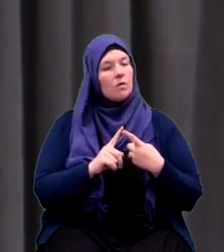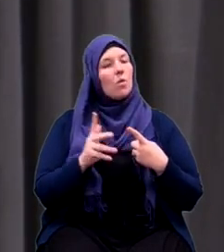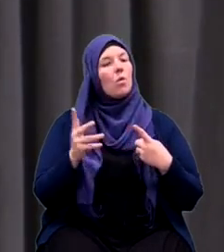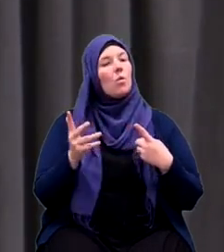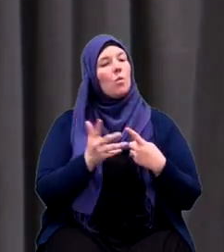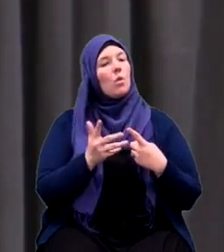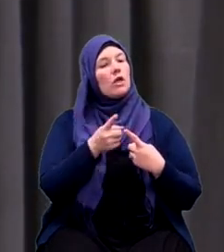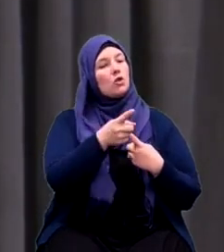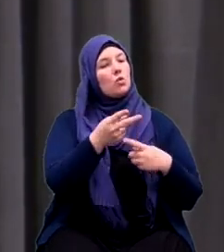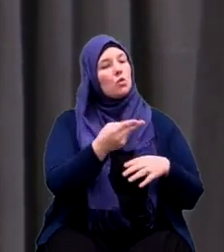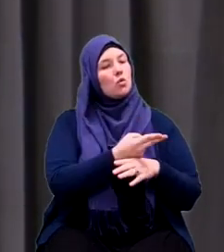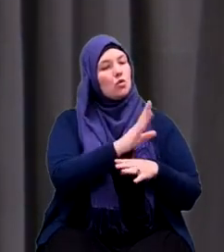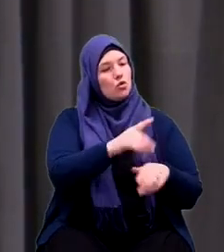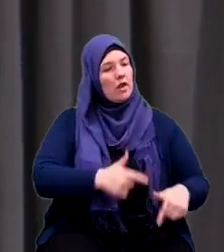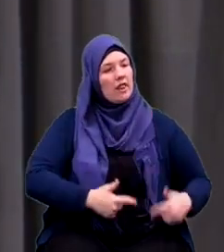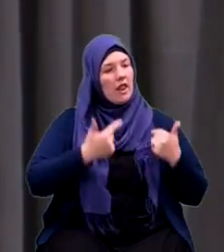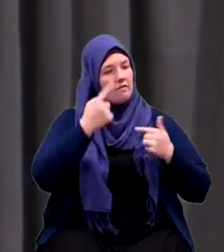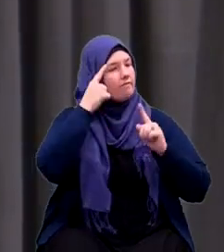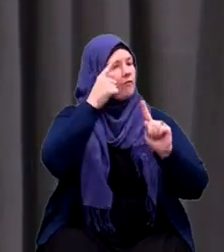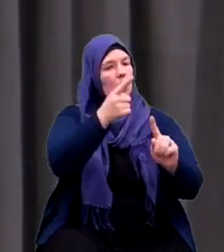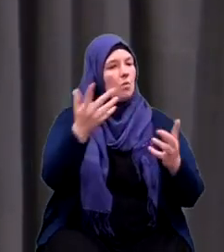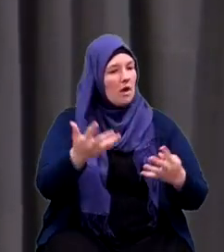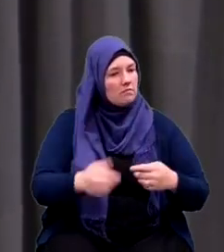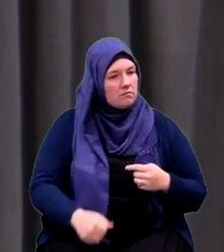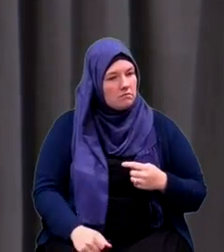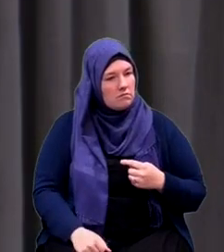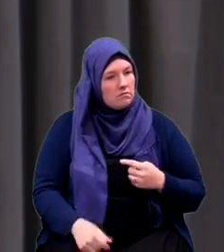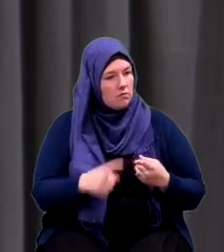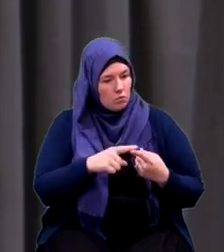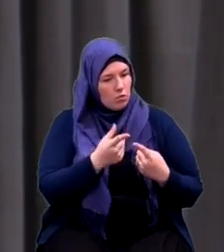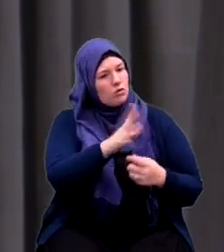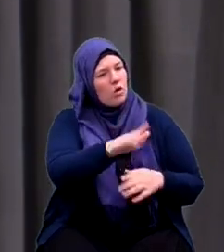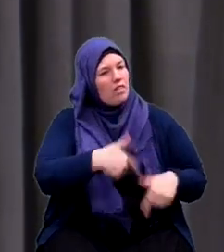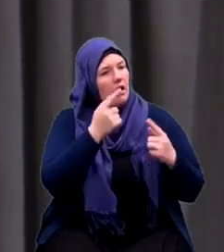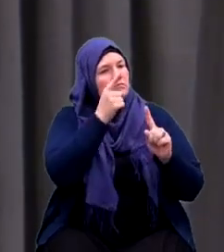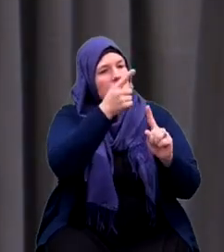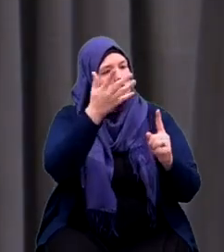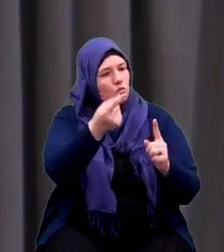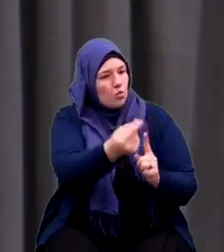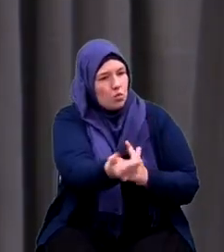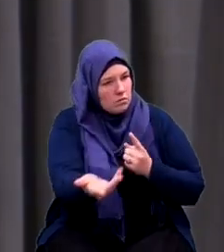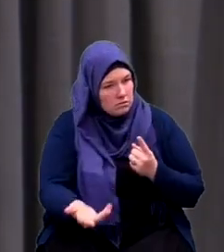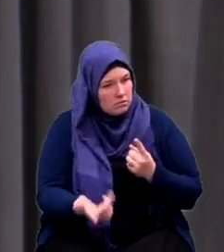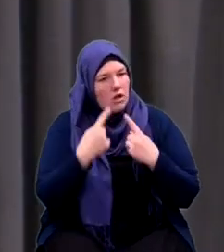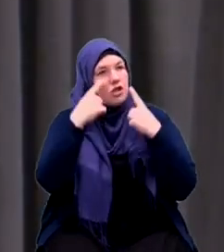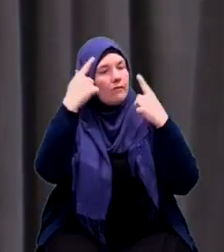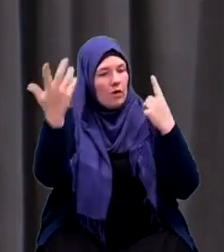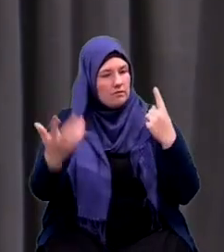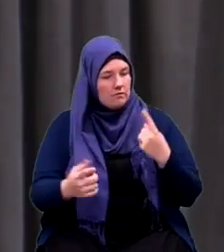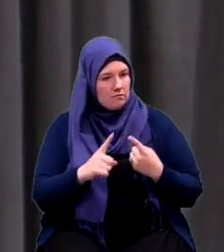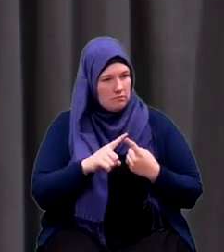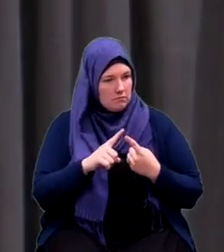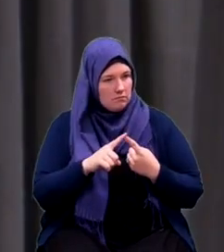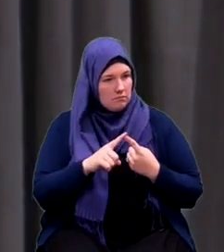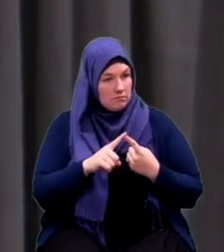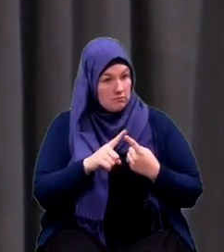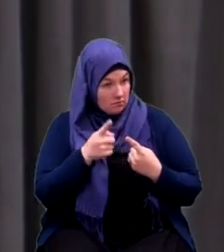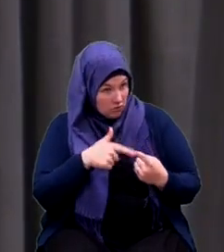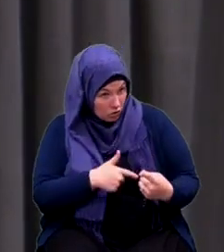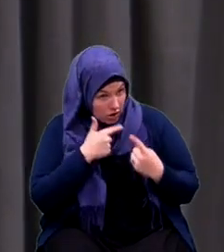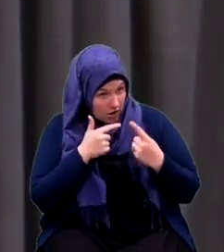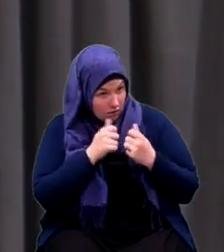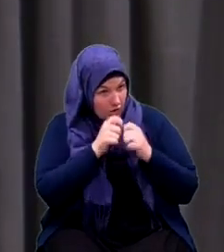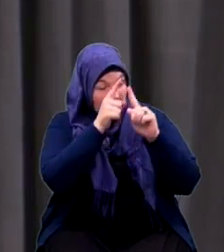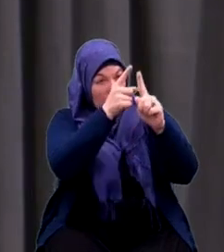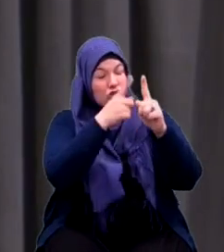What did you use your life for? What was your life mission? What did you achieve? Did you live